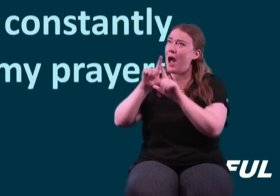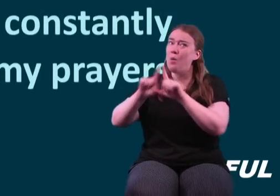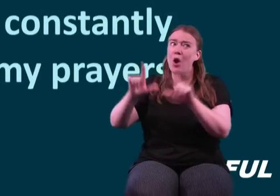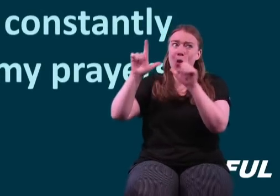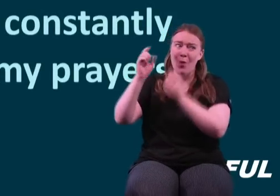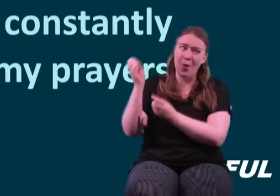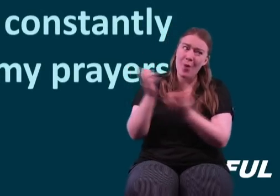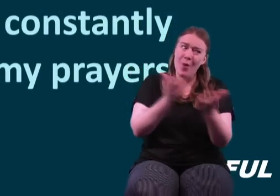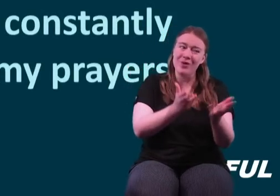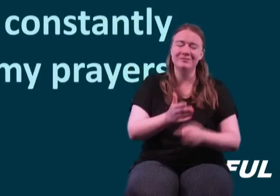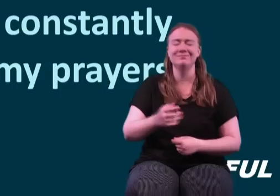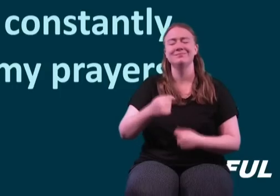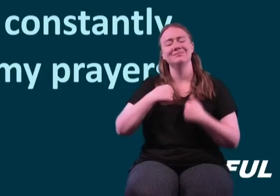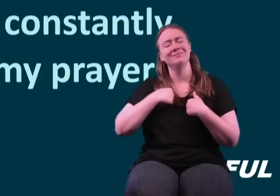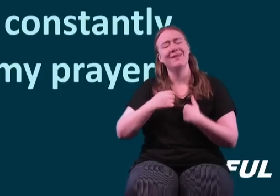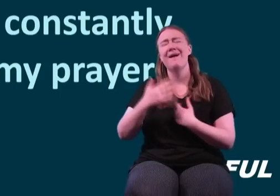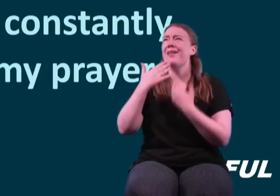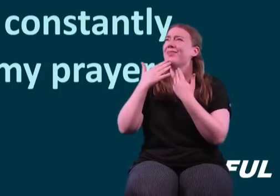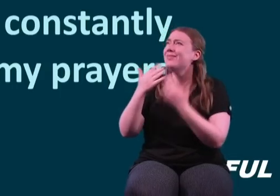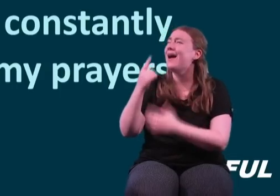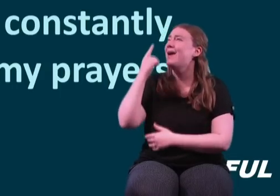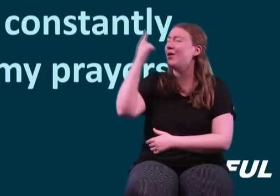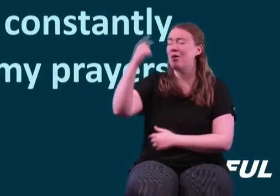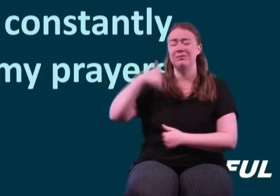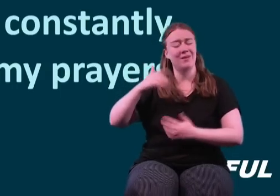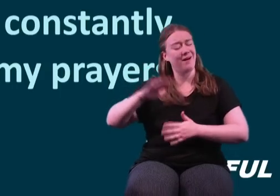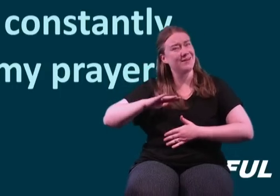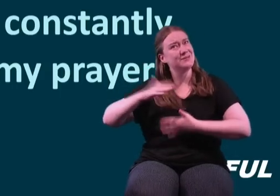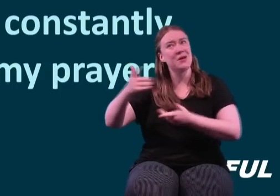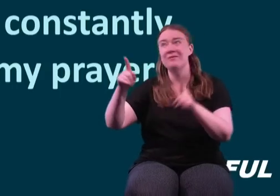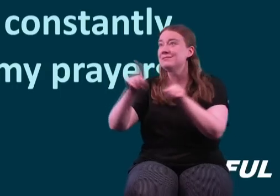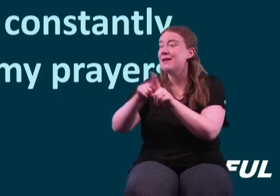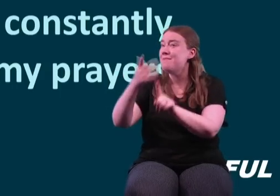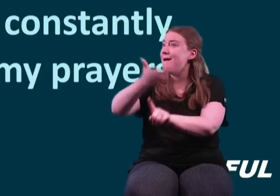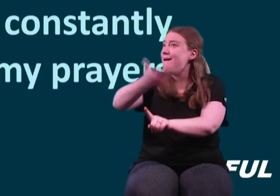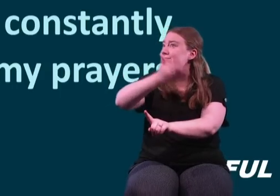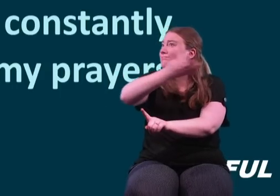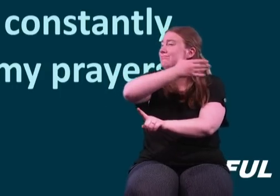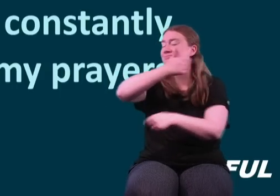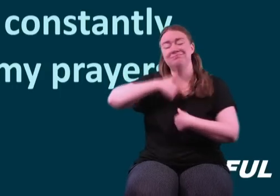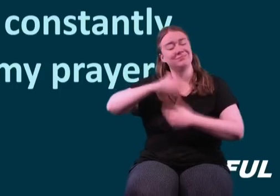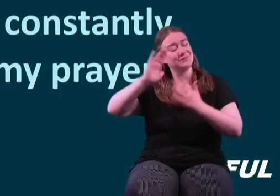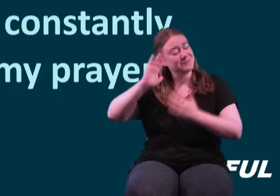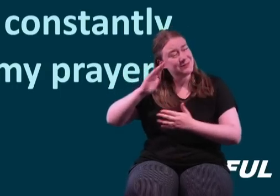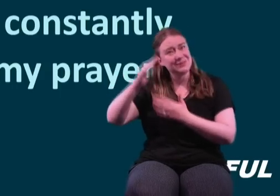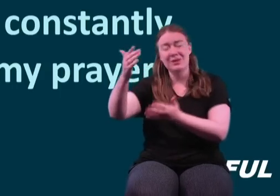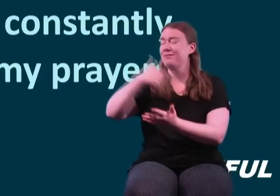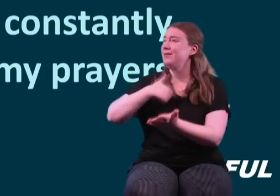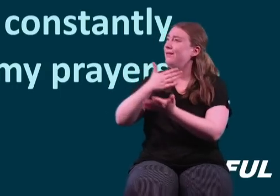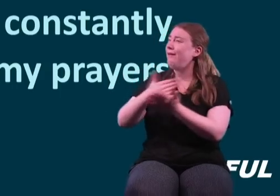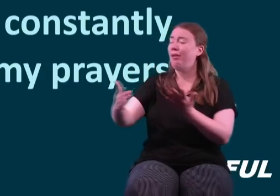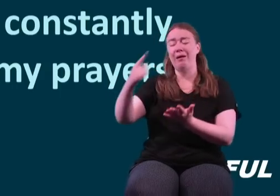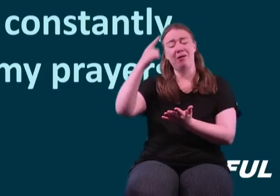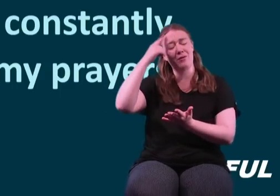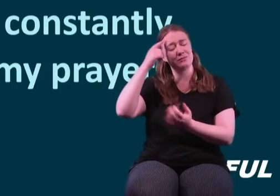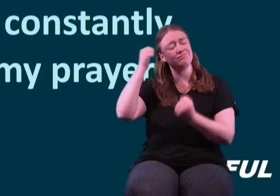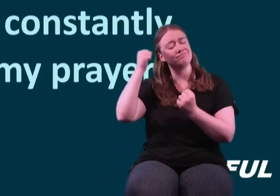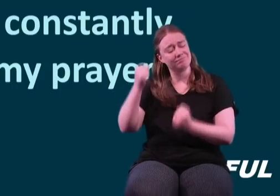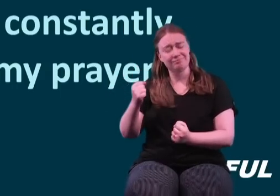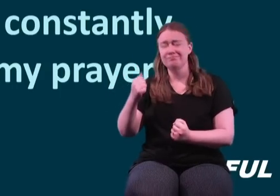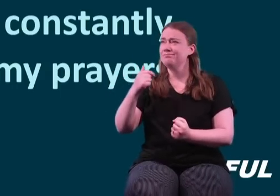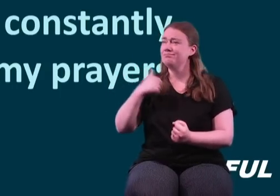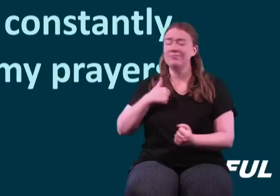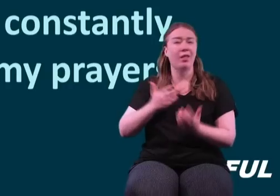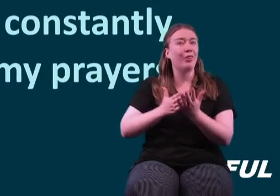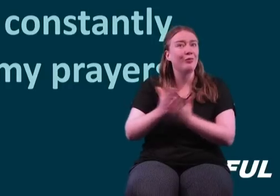I thank God, whom I serve as my ancestors did, with a clear conscience, as night and day I constantly remember